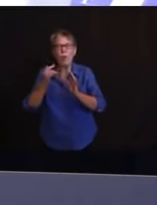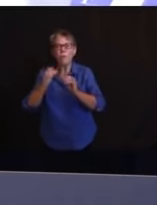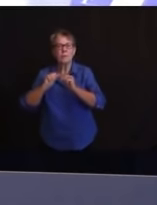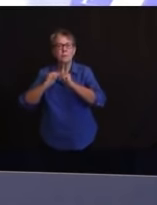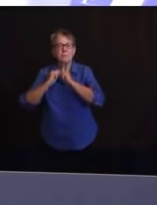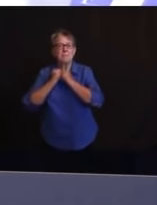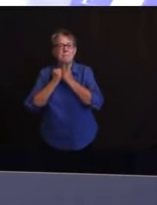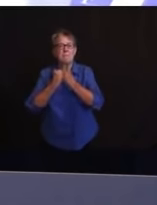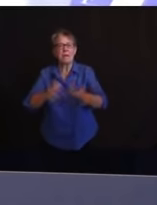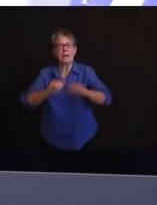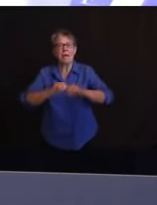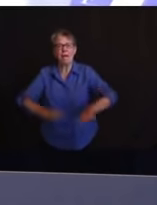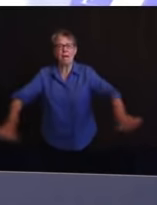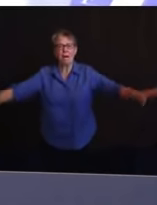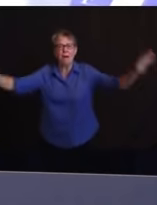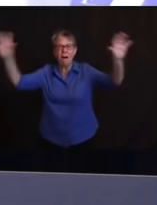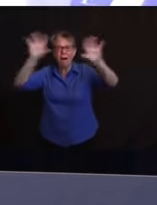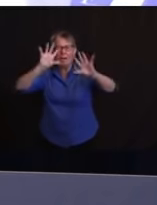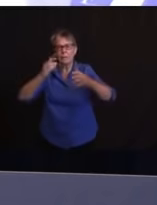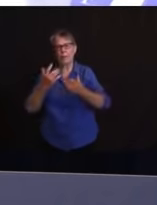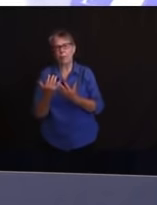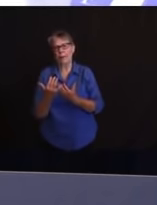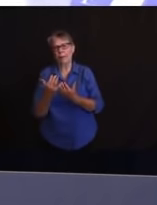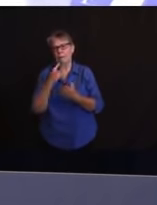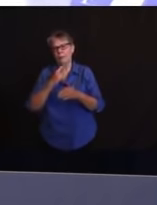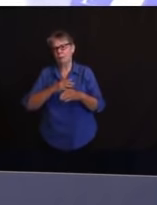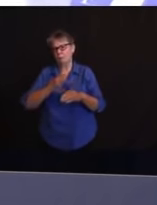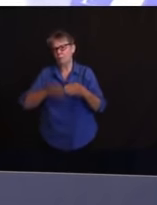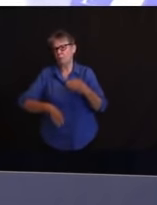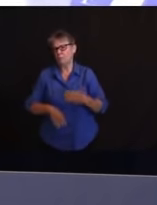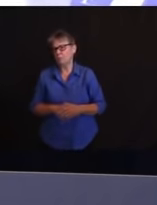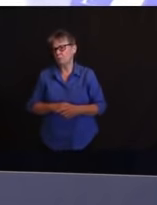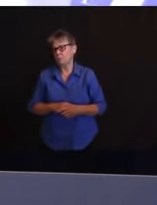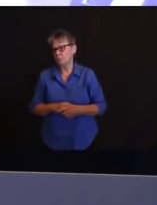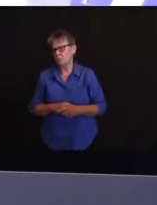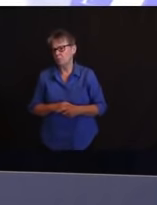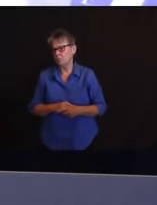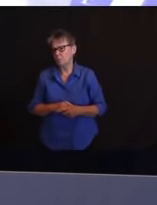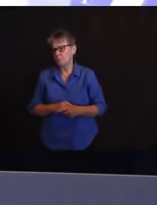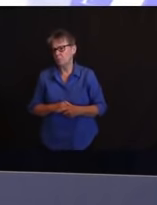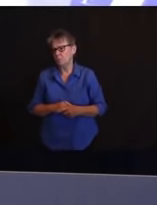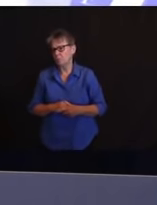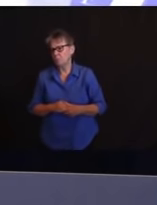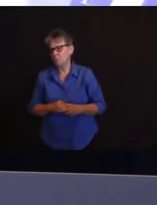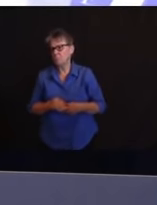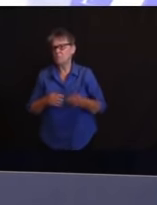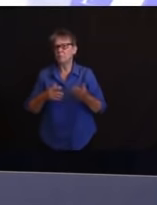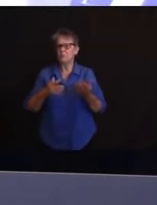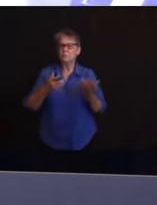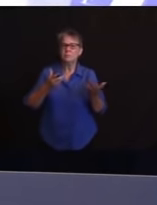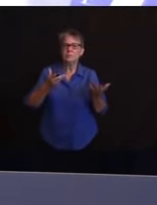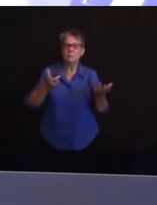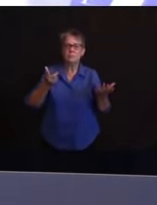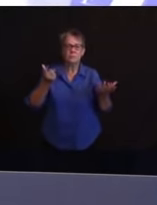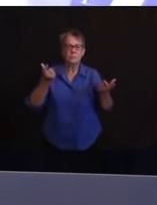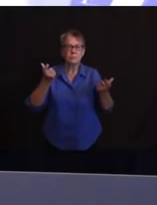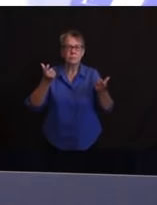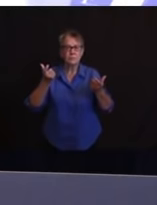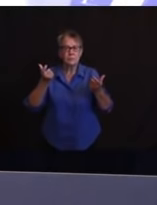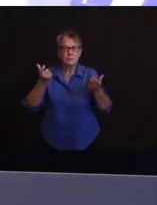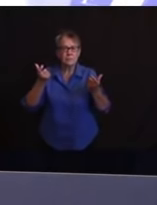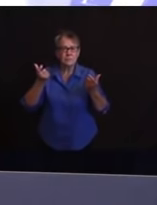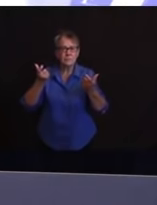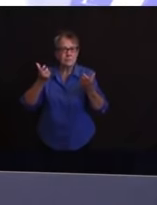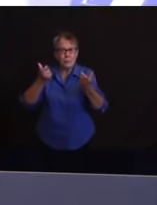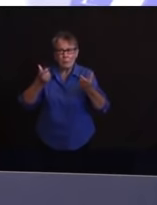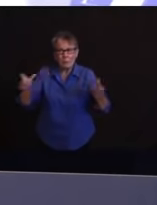between 5 and 7 days, and Walmart has said results could take between 4 and 6 days to return. In New